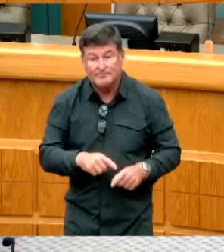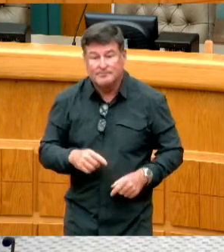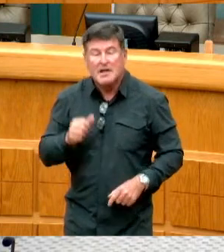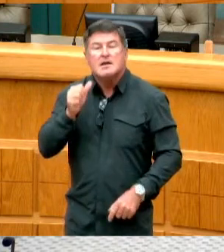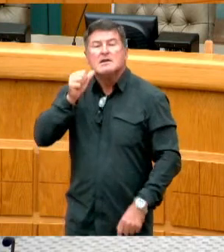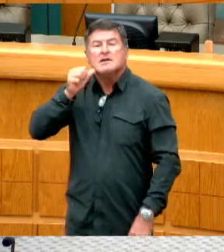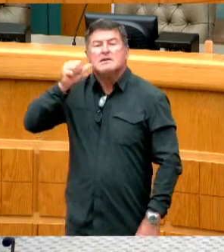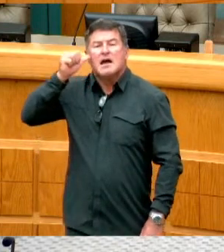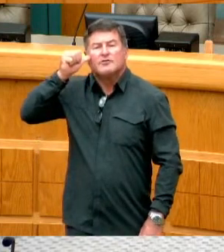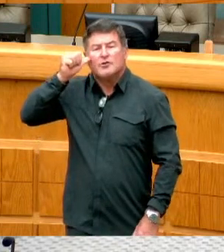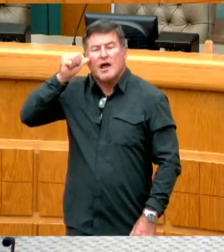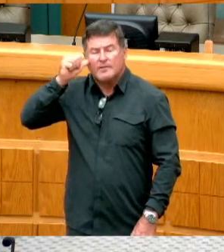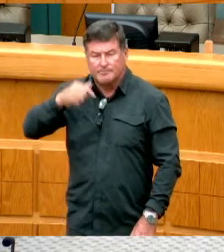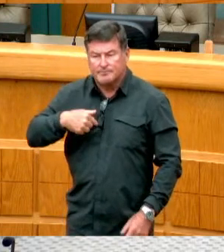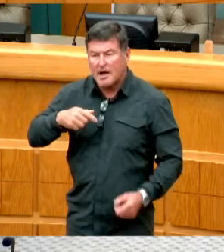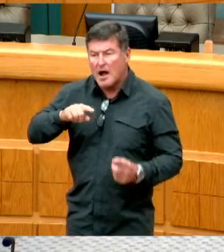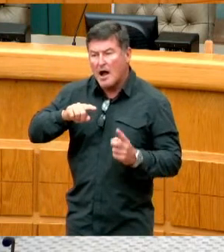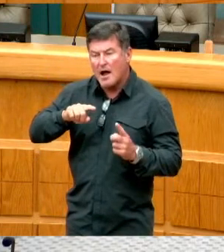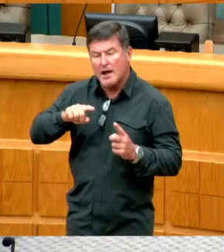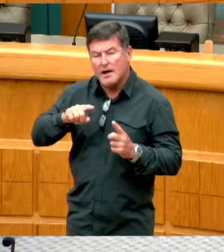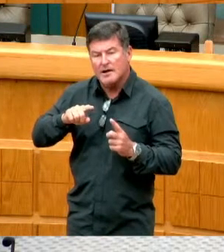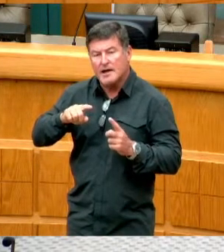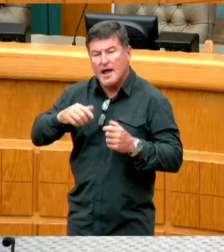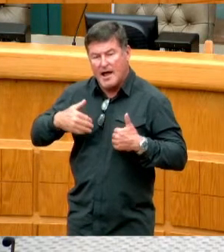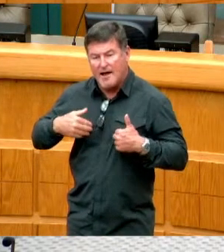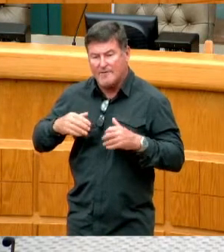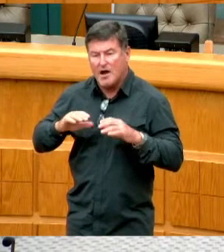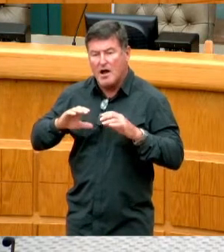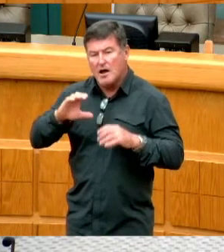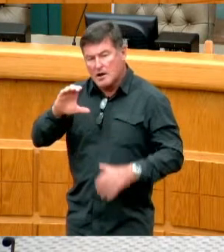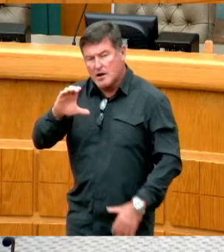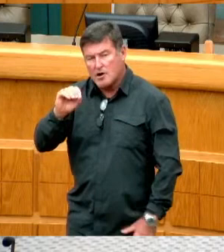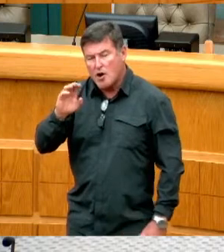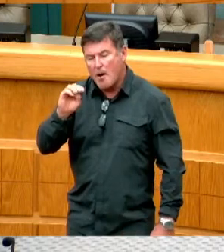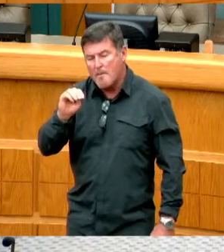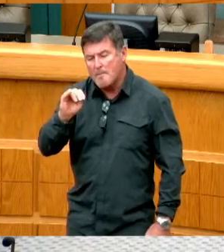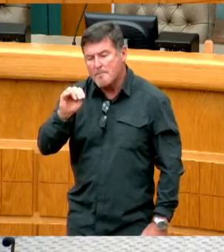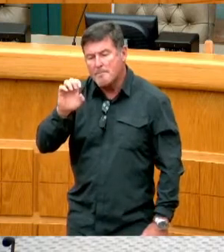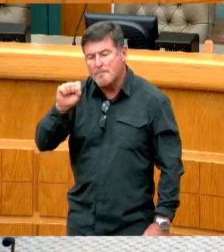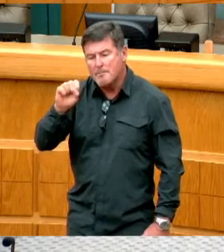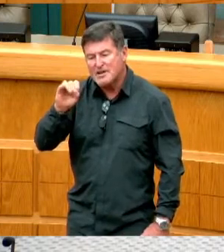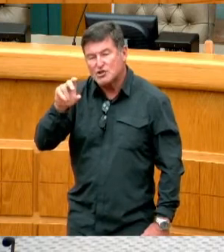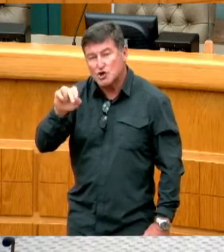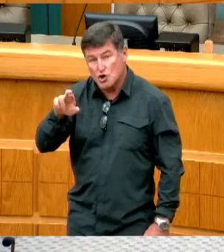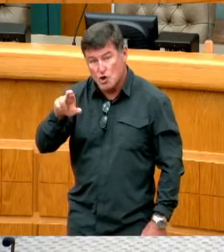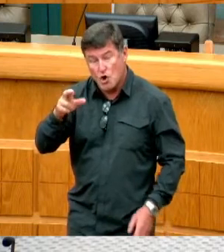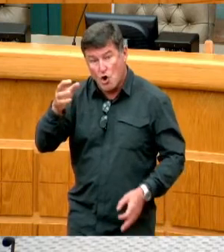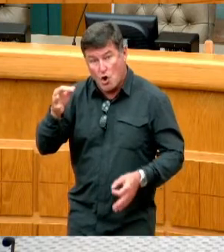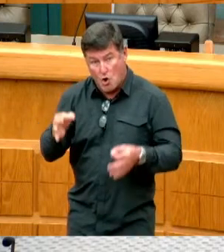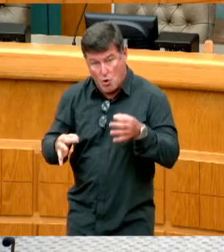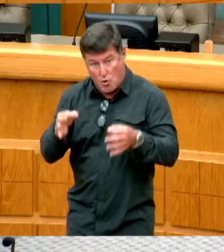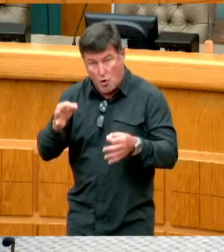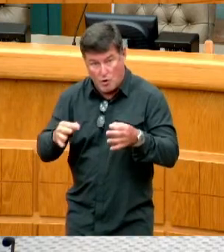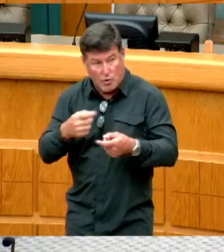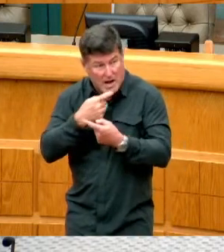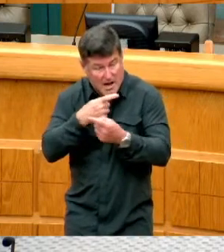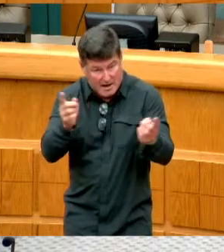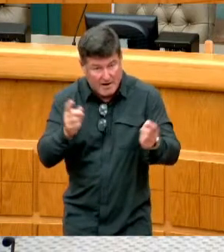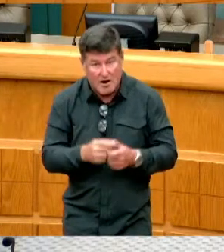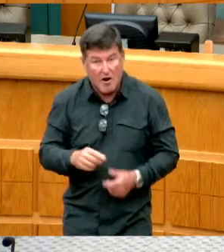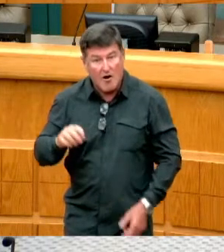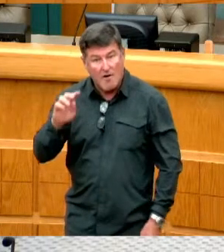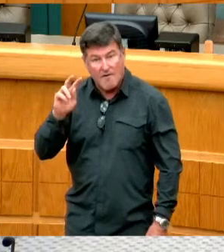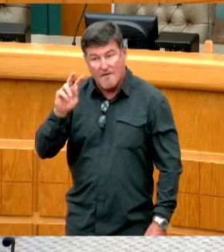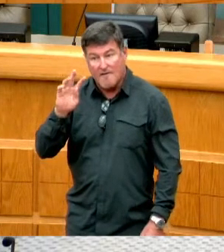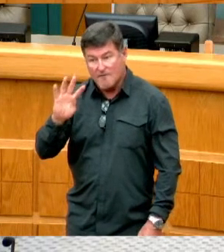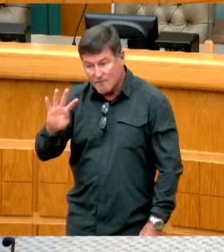our emergency manager coordinator, we delivered the message that over 48,000 vaccines have been allotted to our